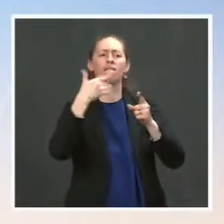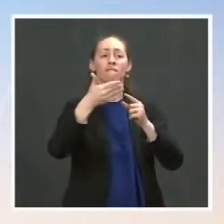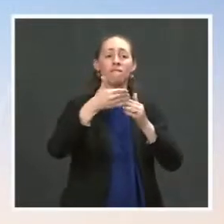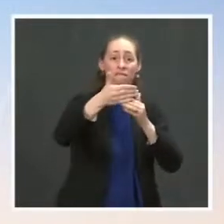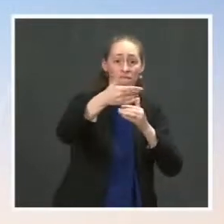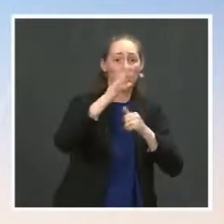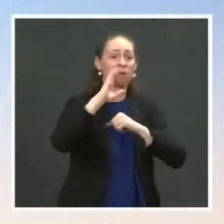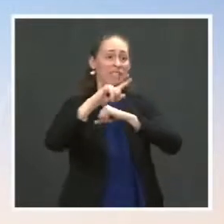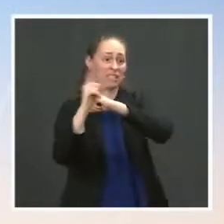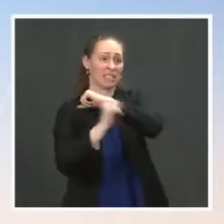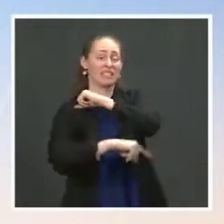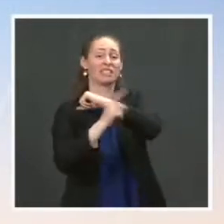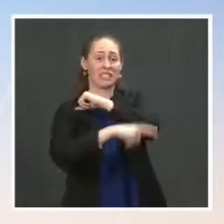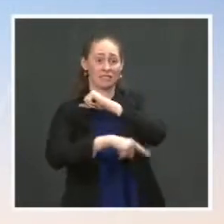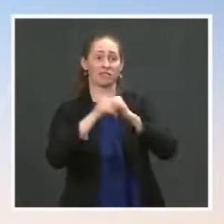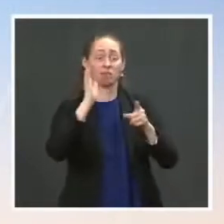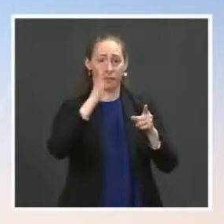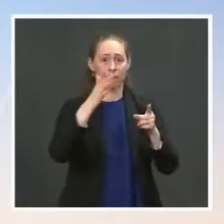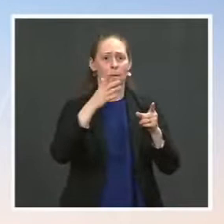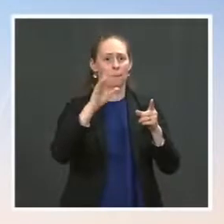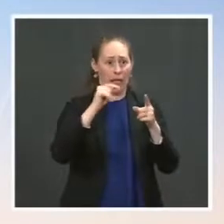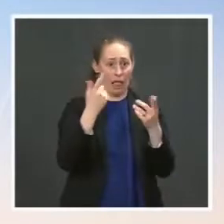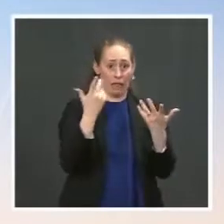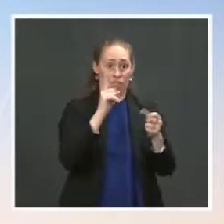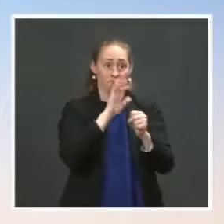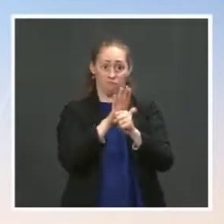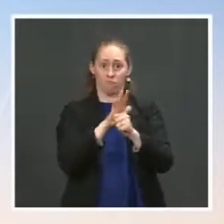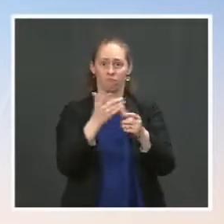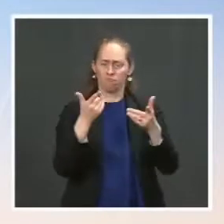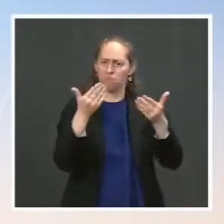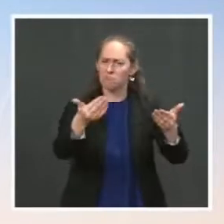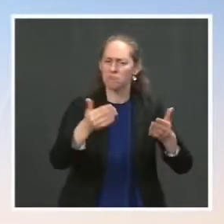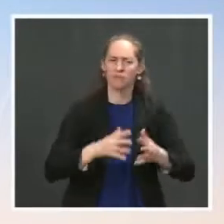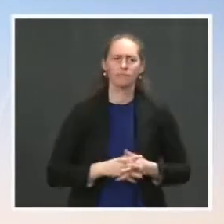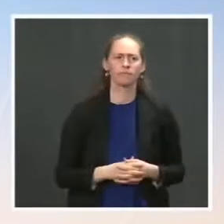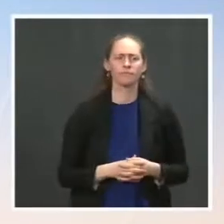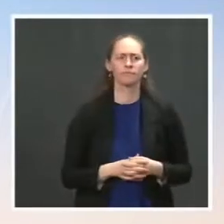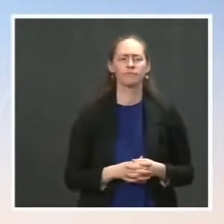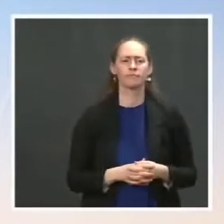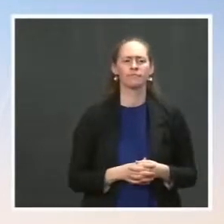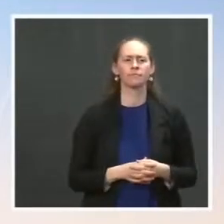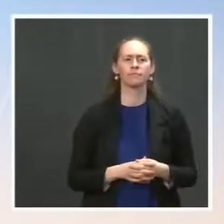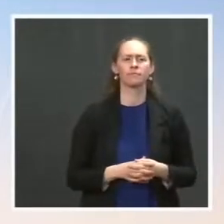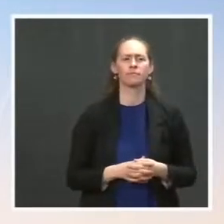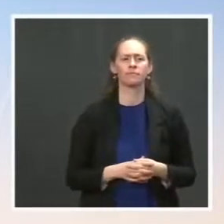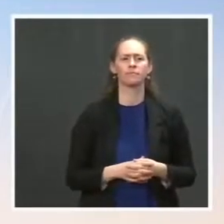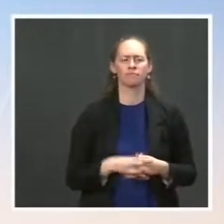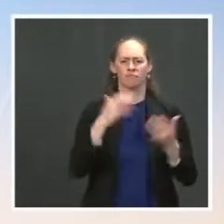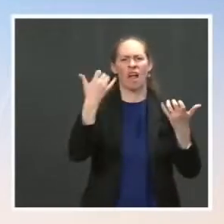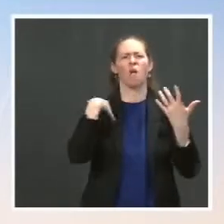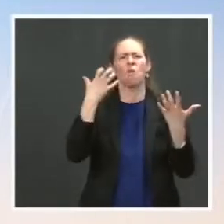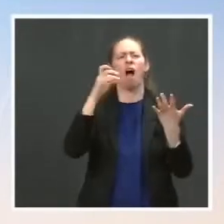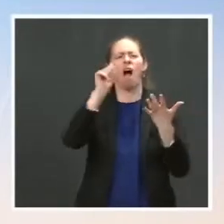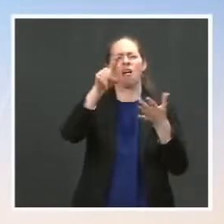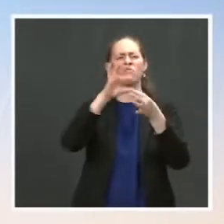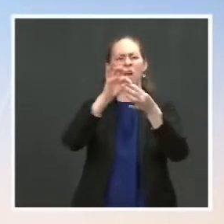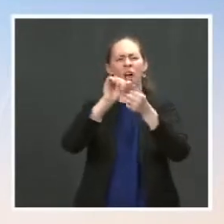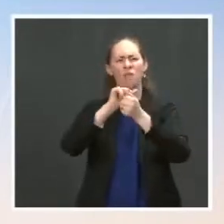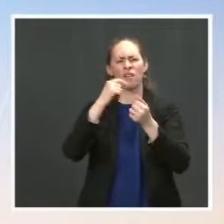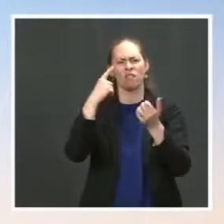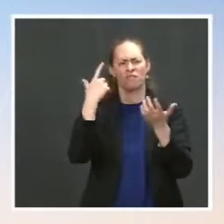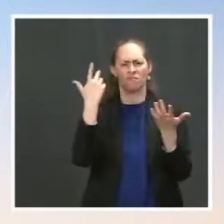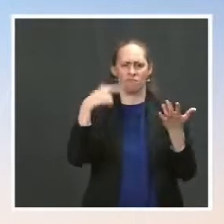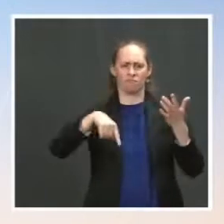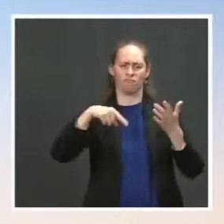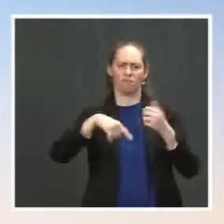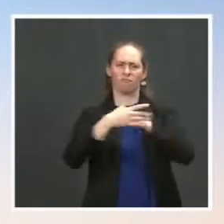on that soon. Thank you. Go ahead. Hi, thanks. I wanted to ask about the infrastructure plan and sure. Climate, specifically